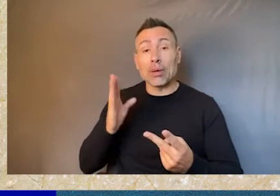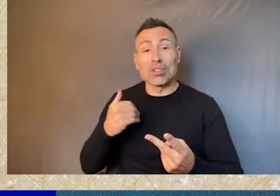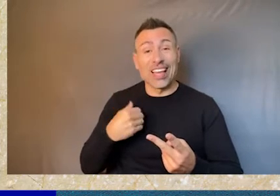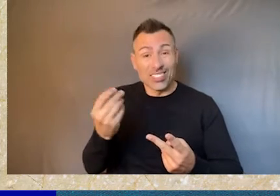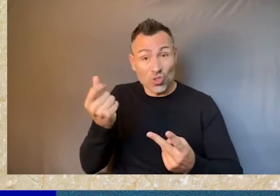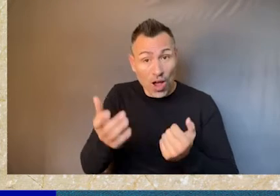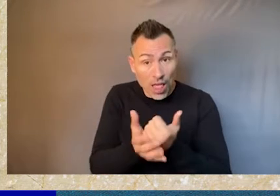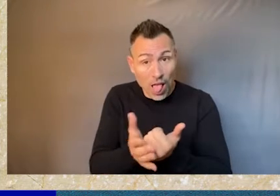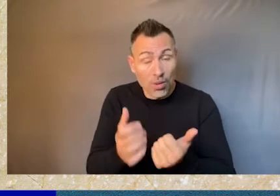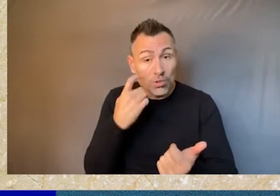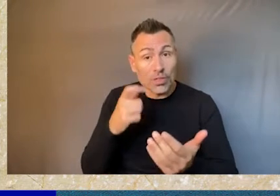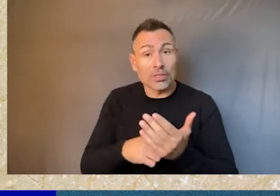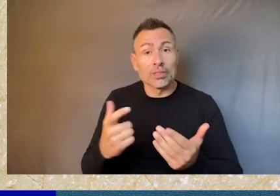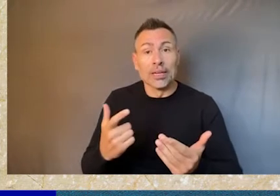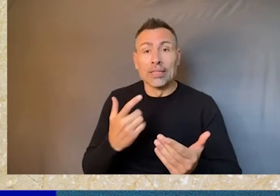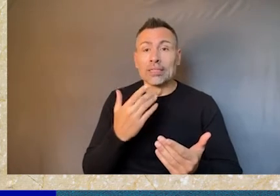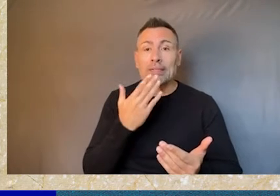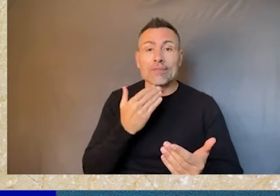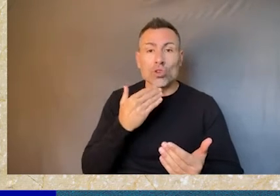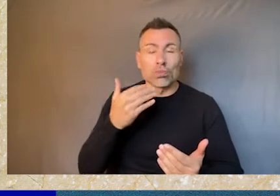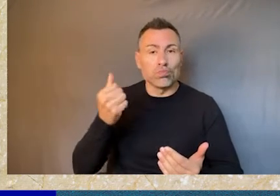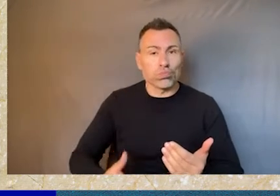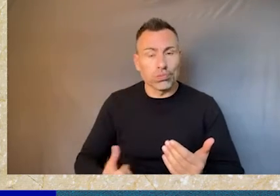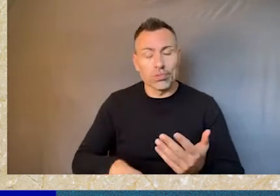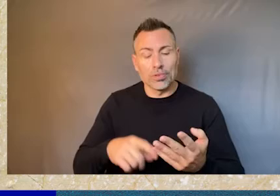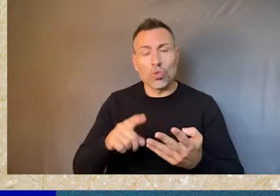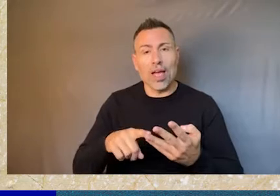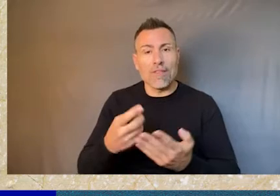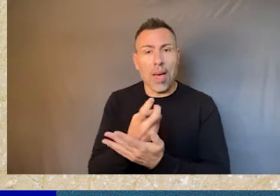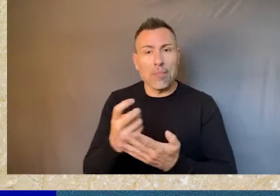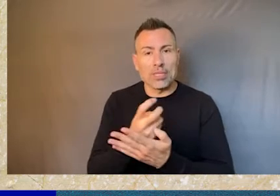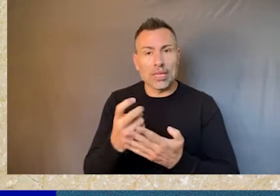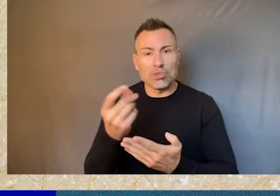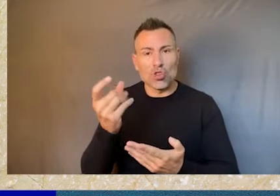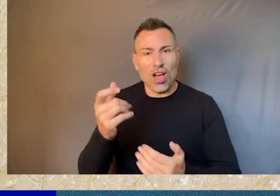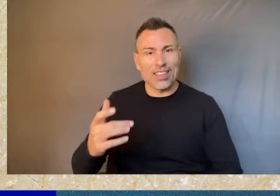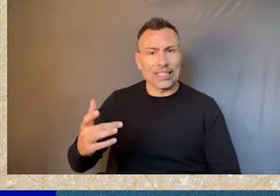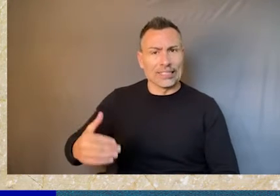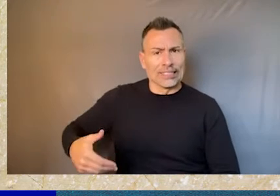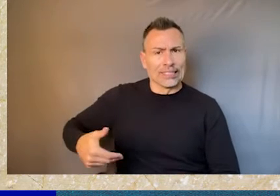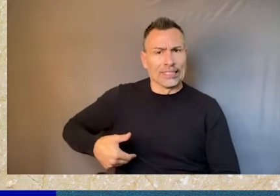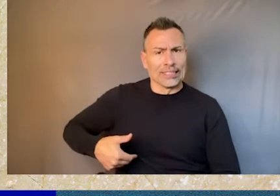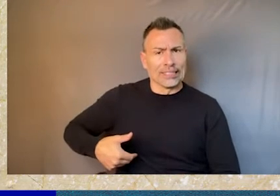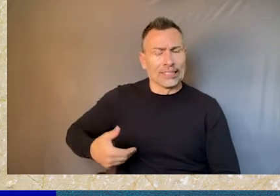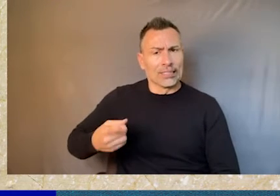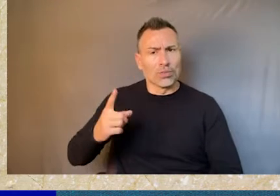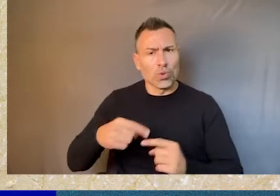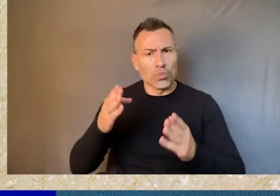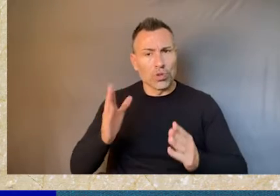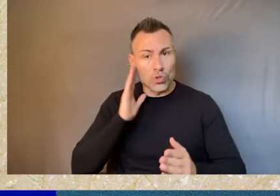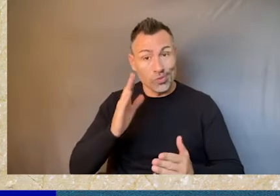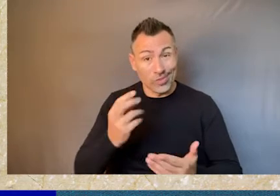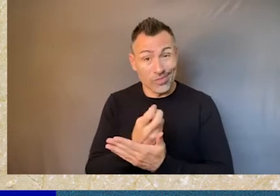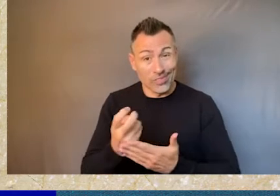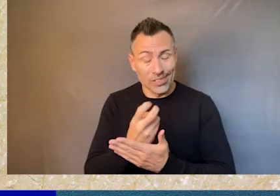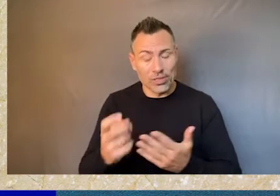diabetes recognize when their blood sugar is low. There's epilepsy dogs that can sense when someone's going to have a seizure.